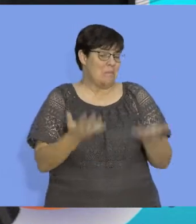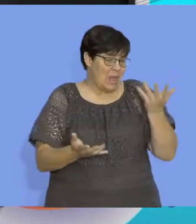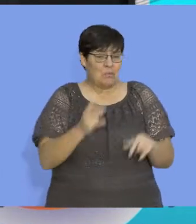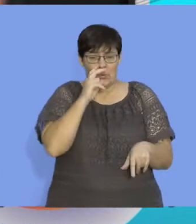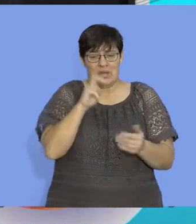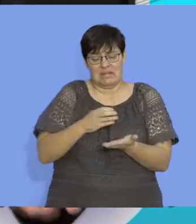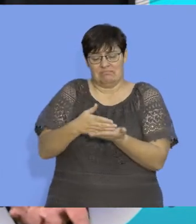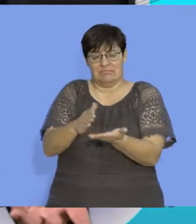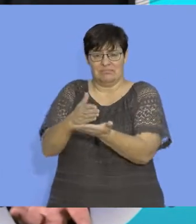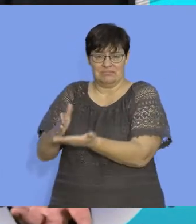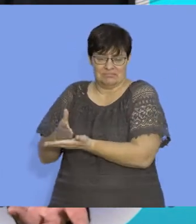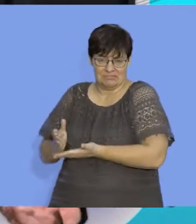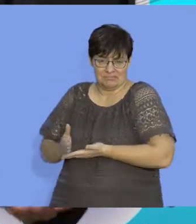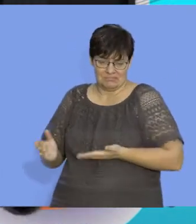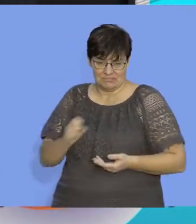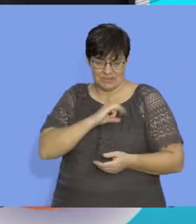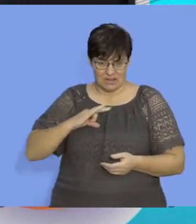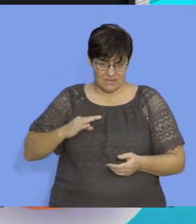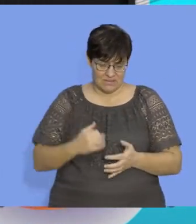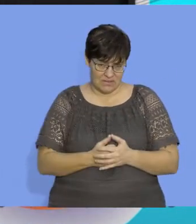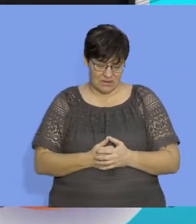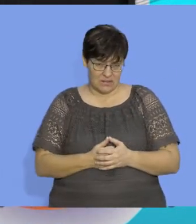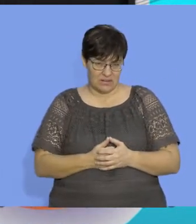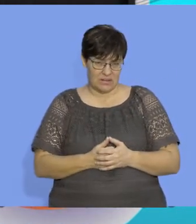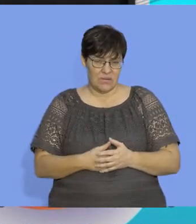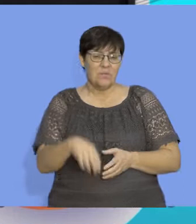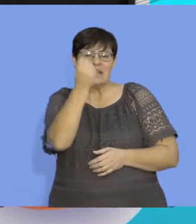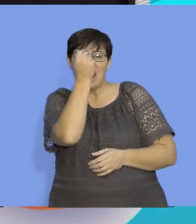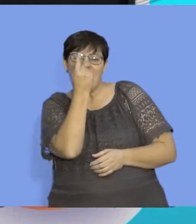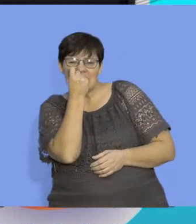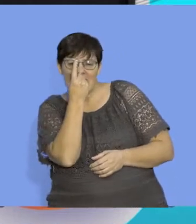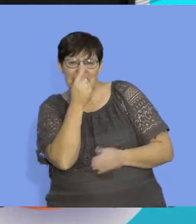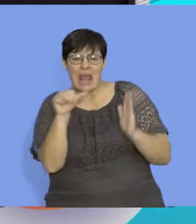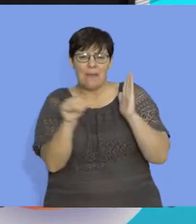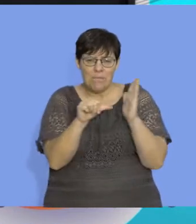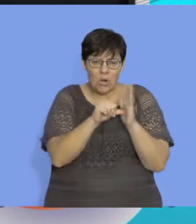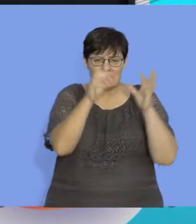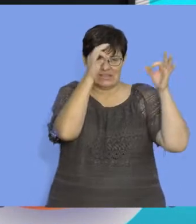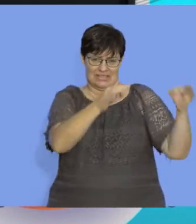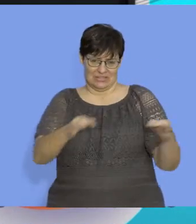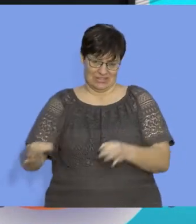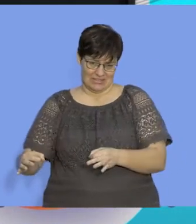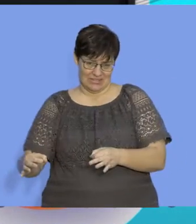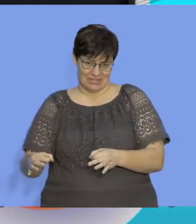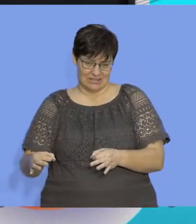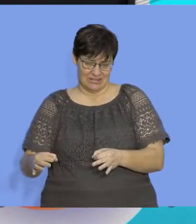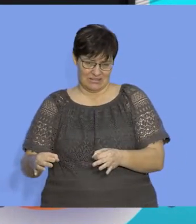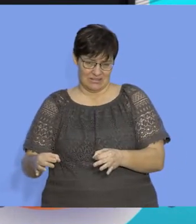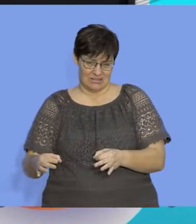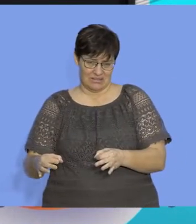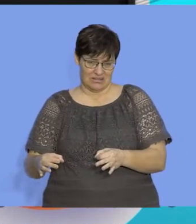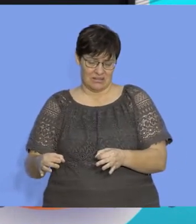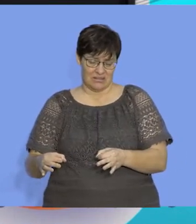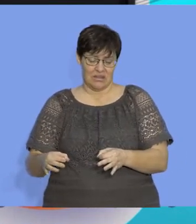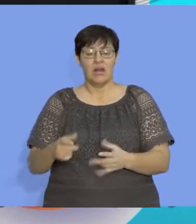have to retrench staff? So understand, people, these are important decisions that are made